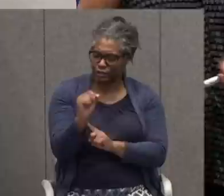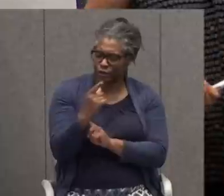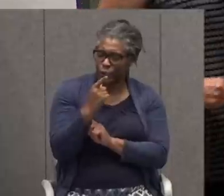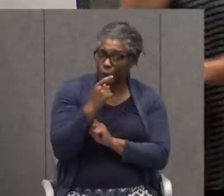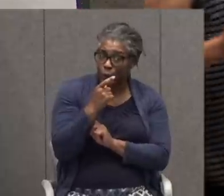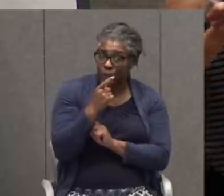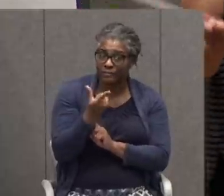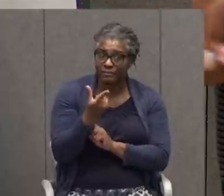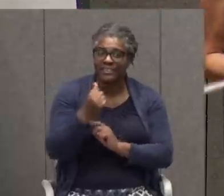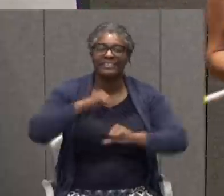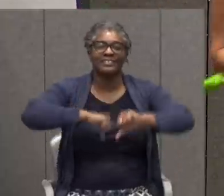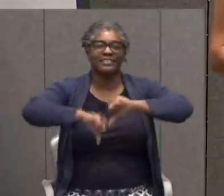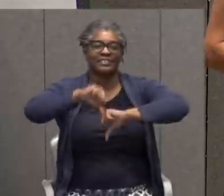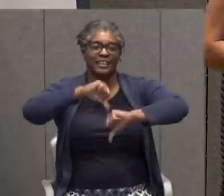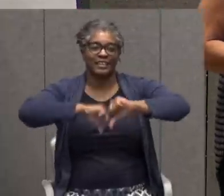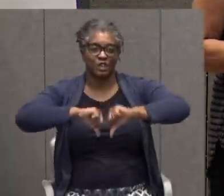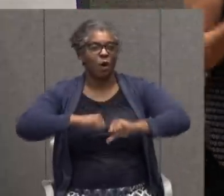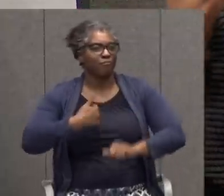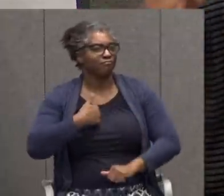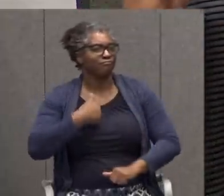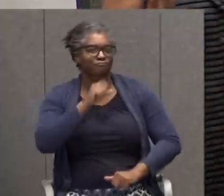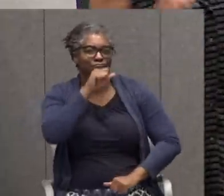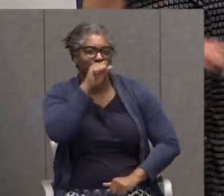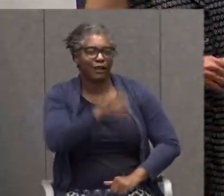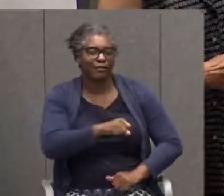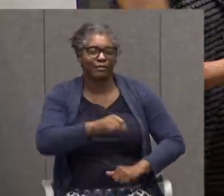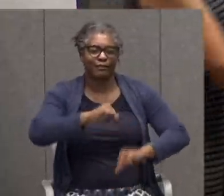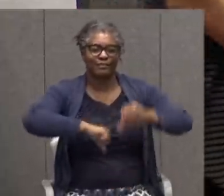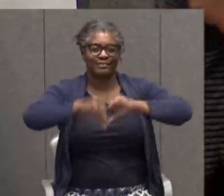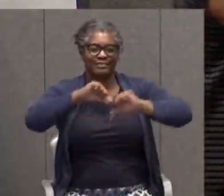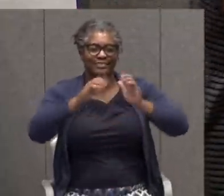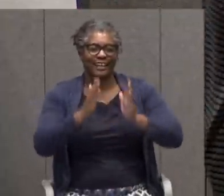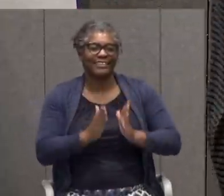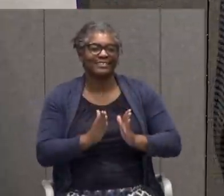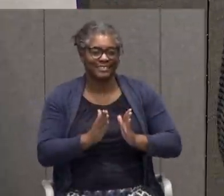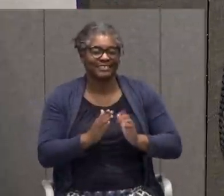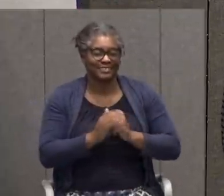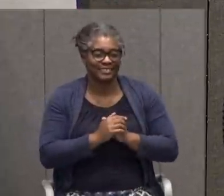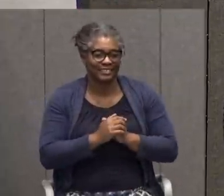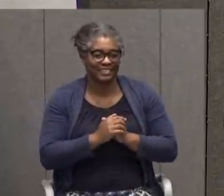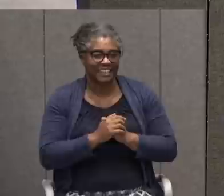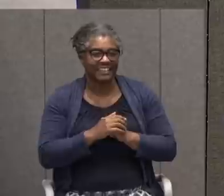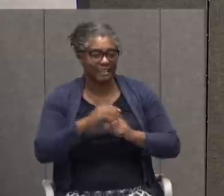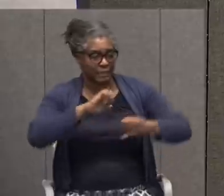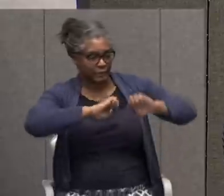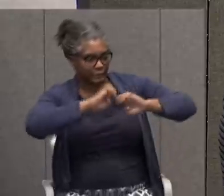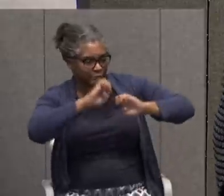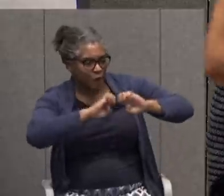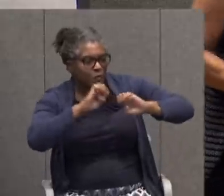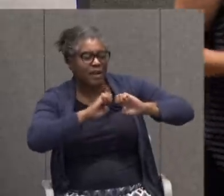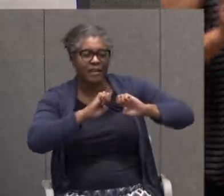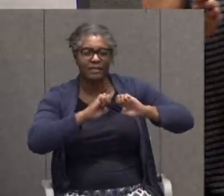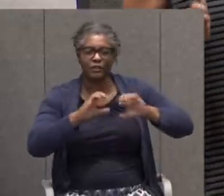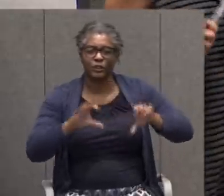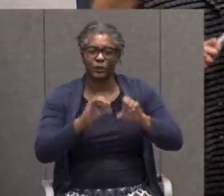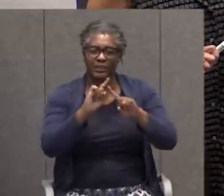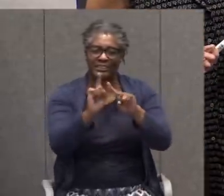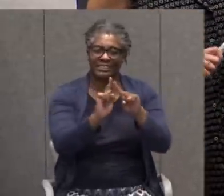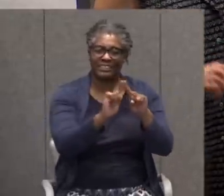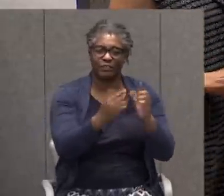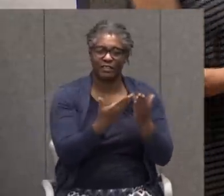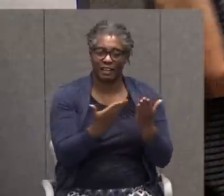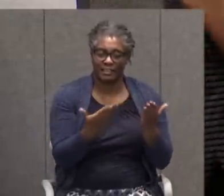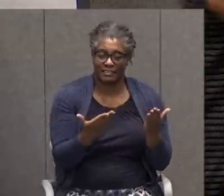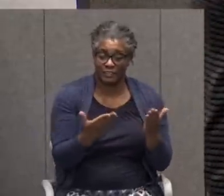class. We get to do experiments. We get to study things. That, a paleontologist must be a type of